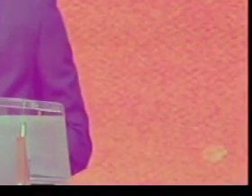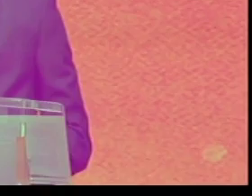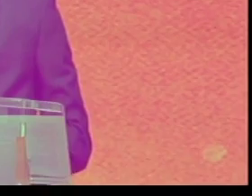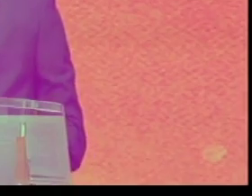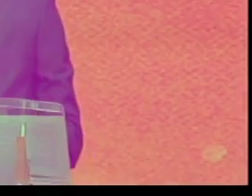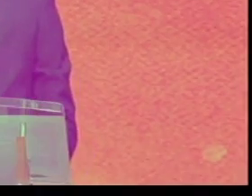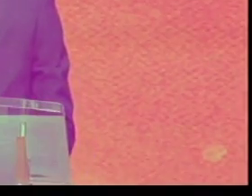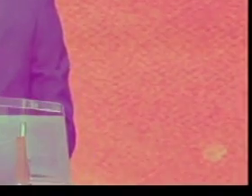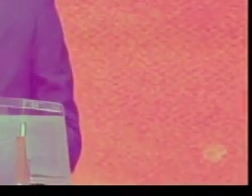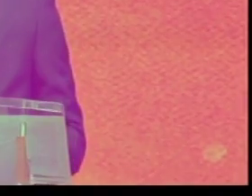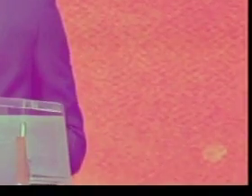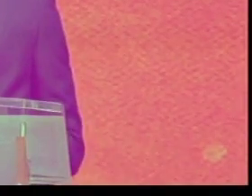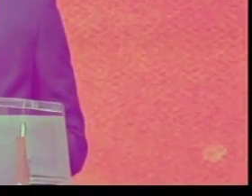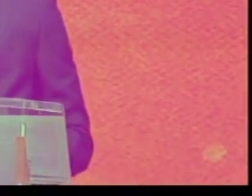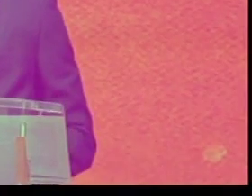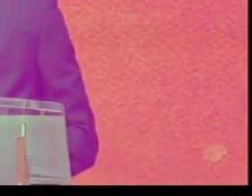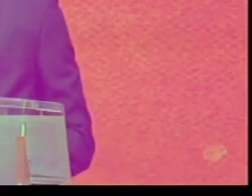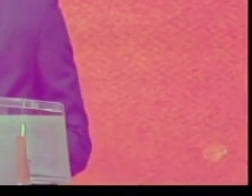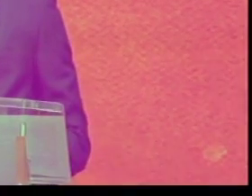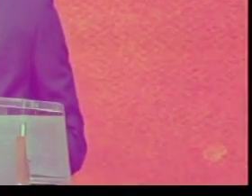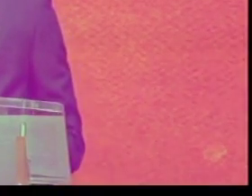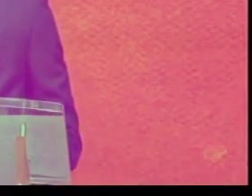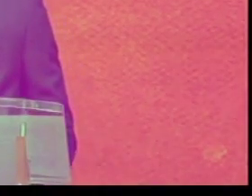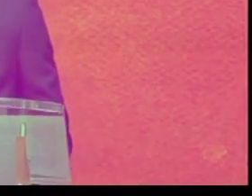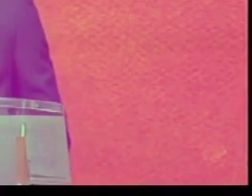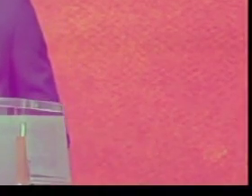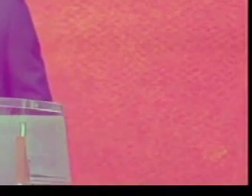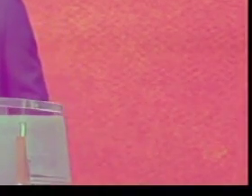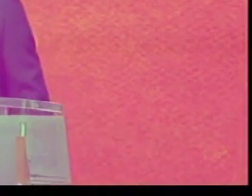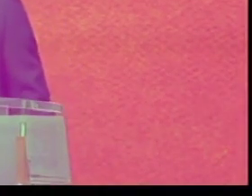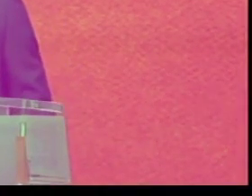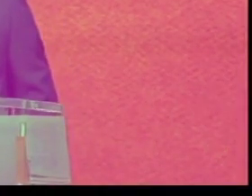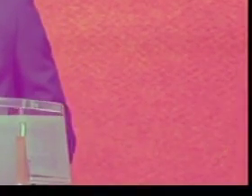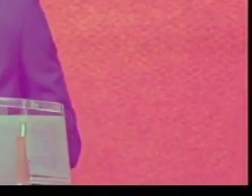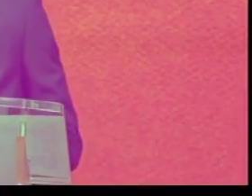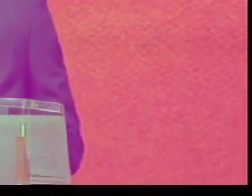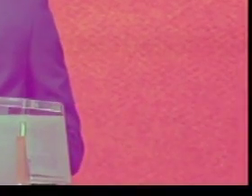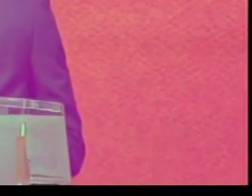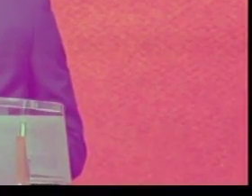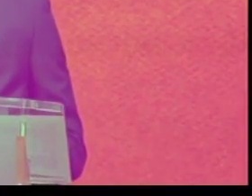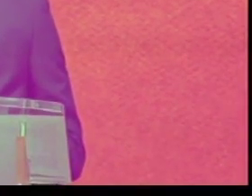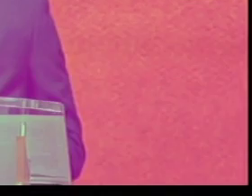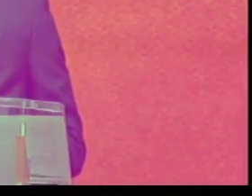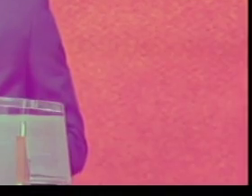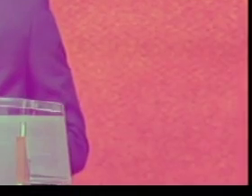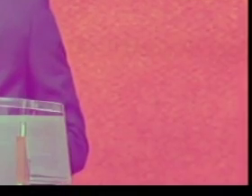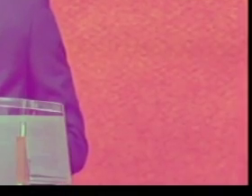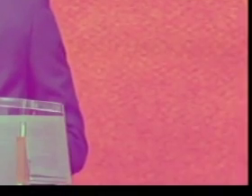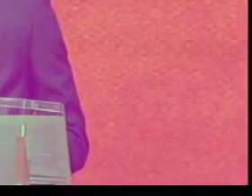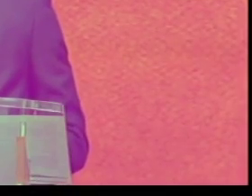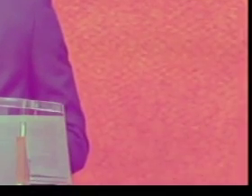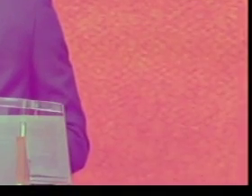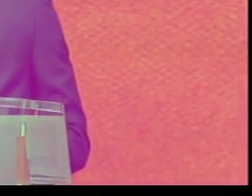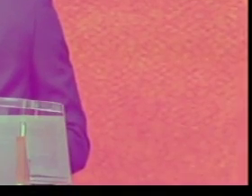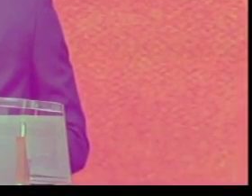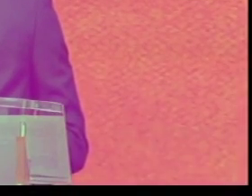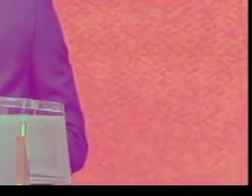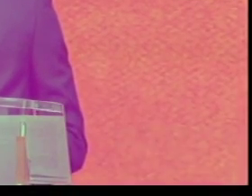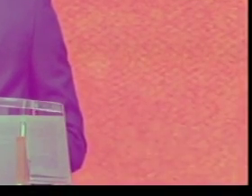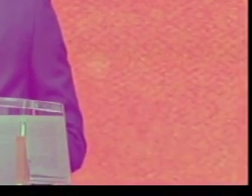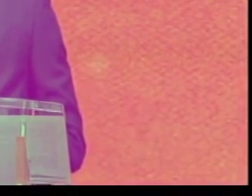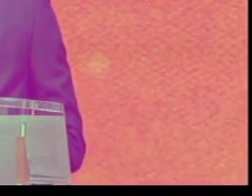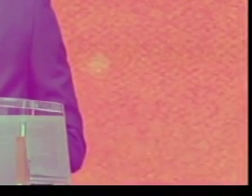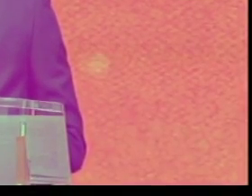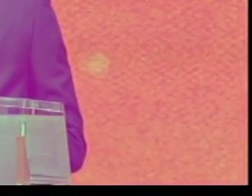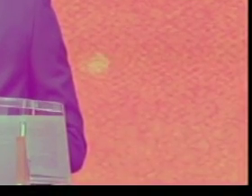program, Pastor Dr. W.F. Kumui. I want to thank the organizers for inviting us to speak at this